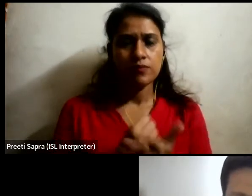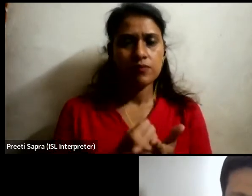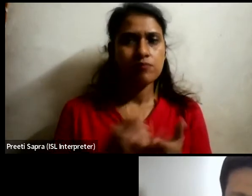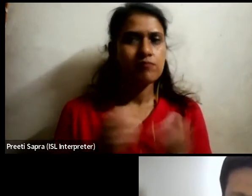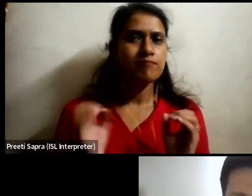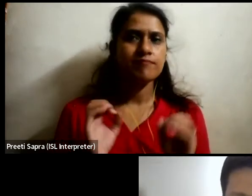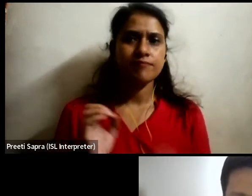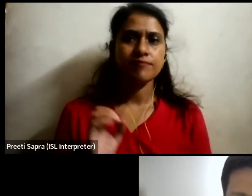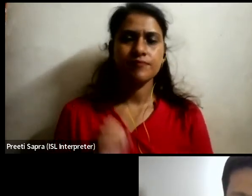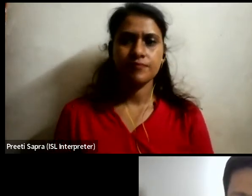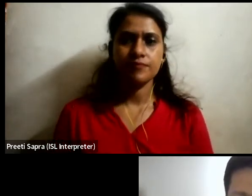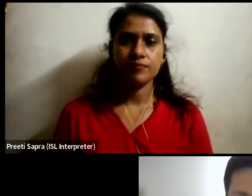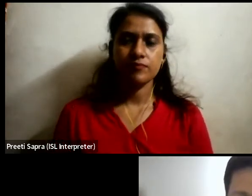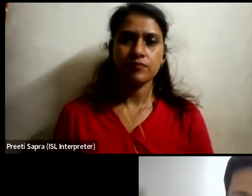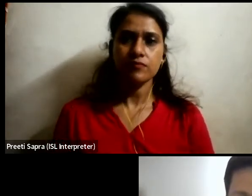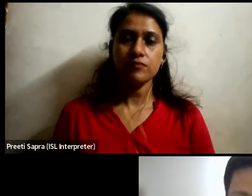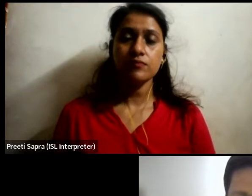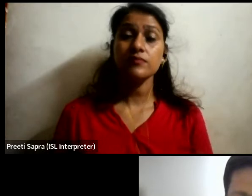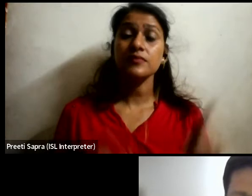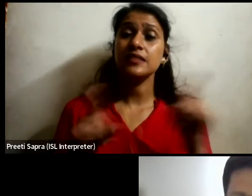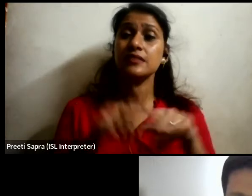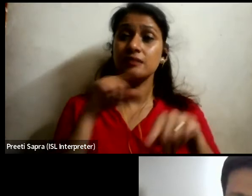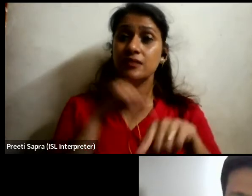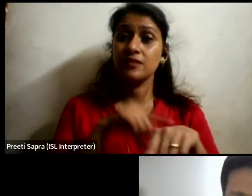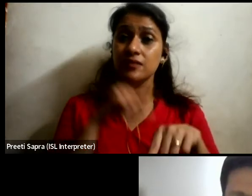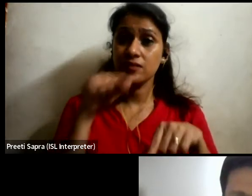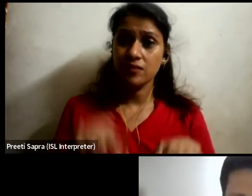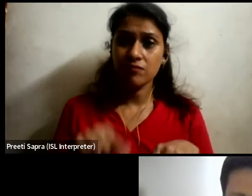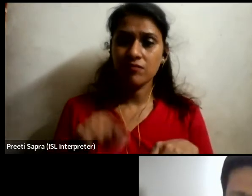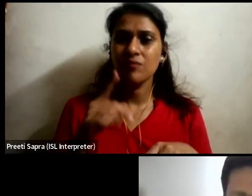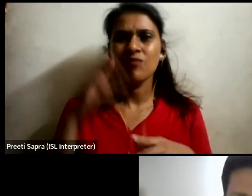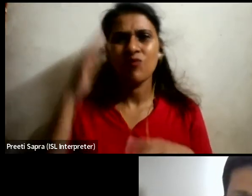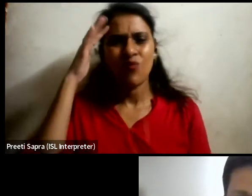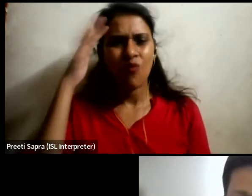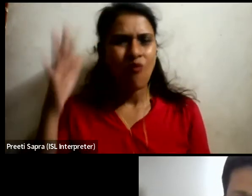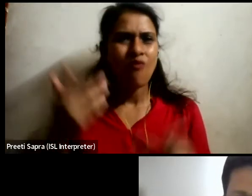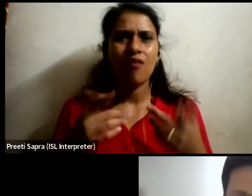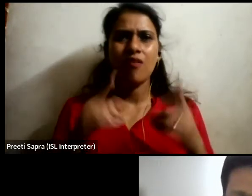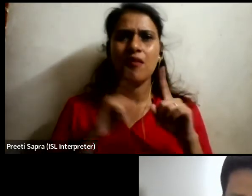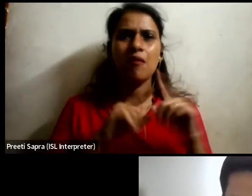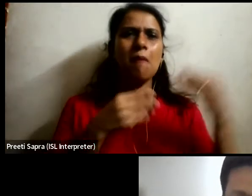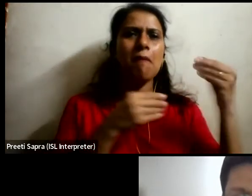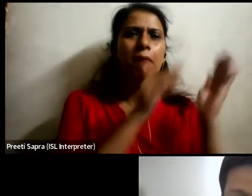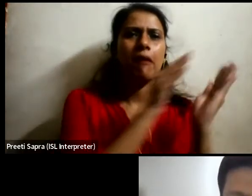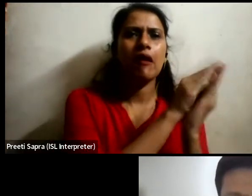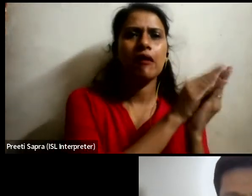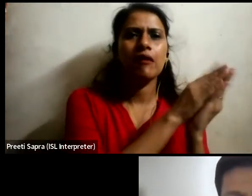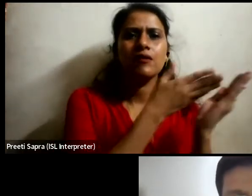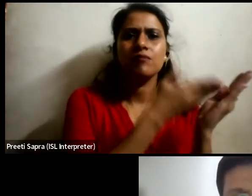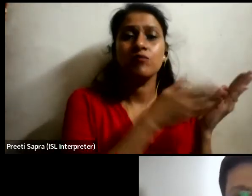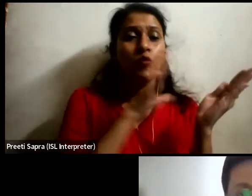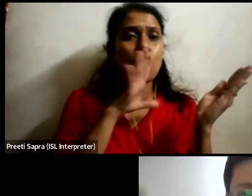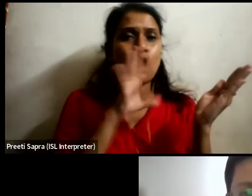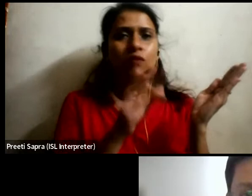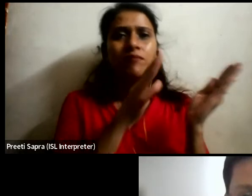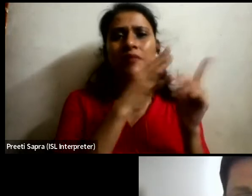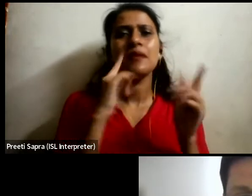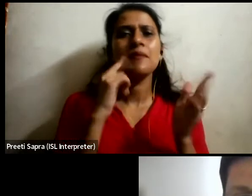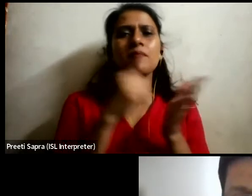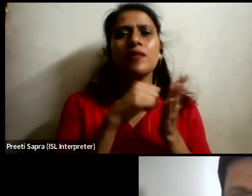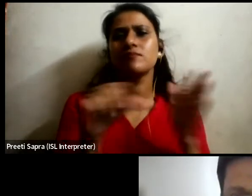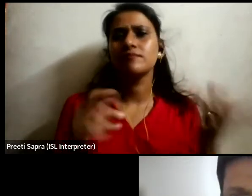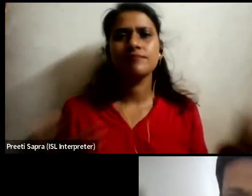point, while great in theory, these are only on paper. So, what do we do